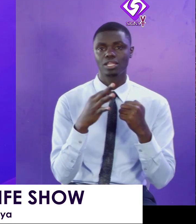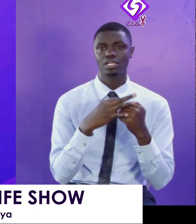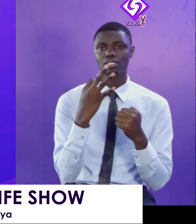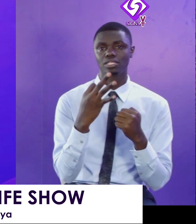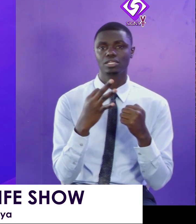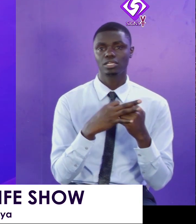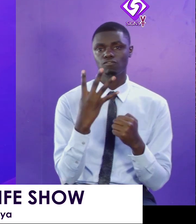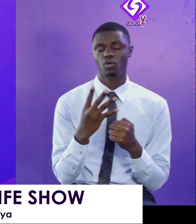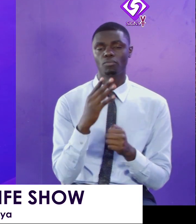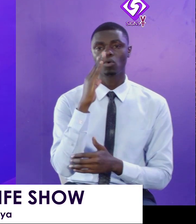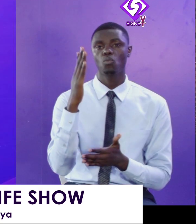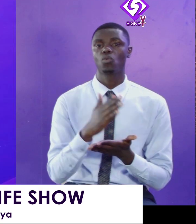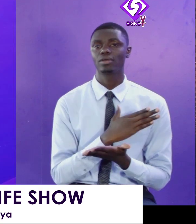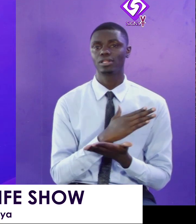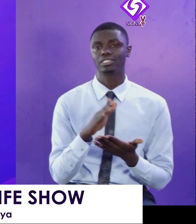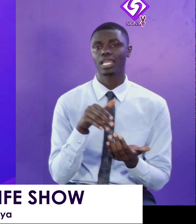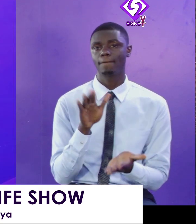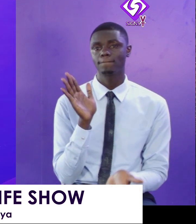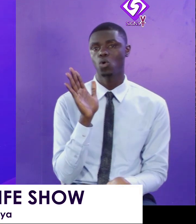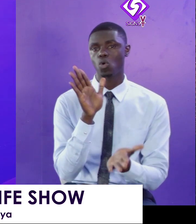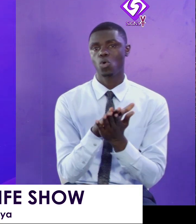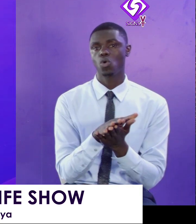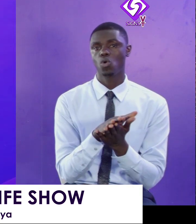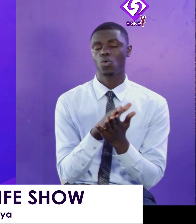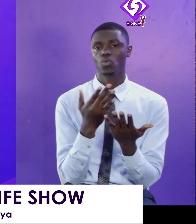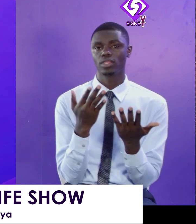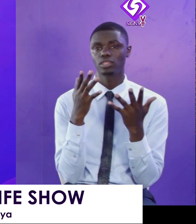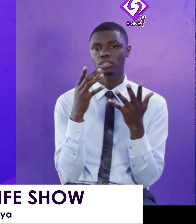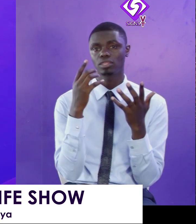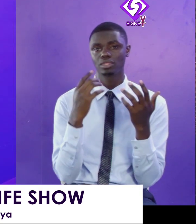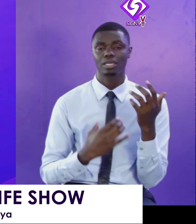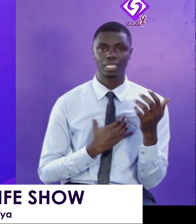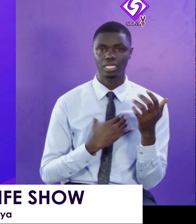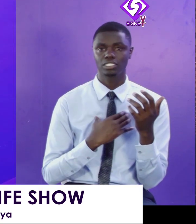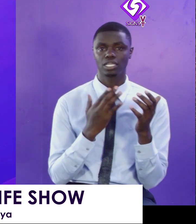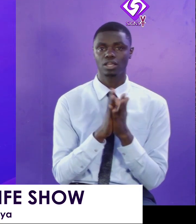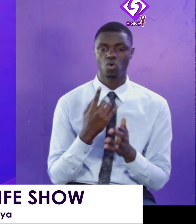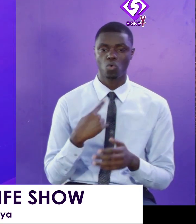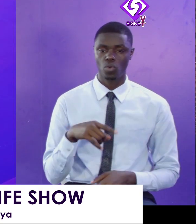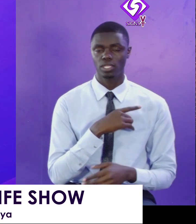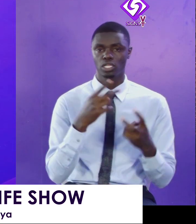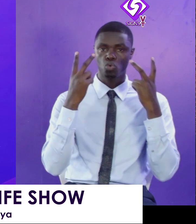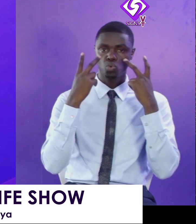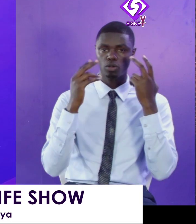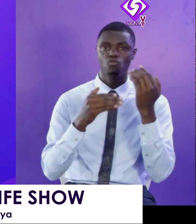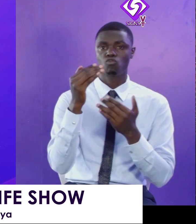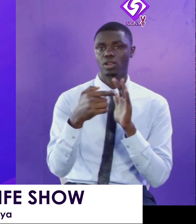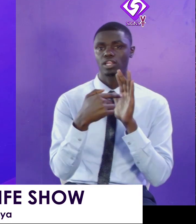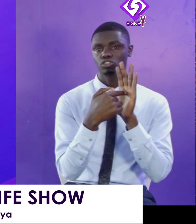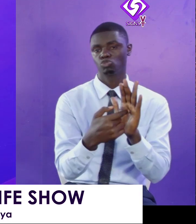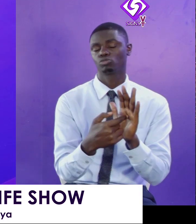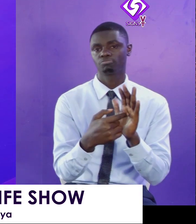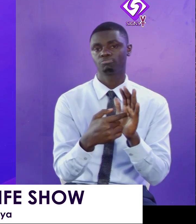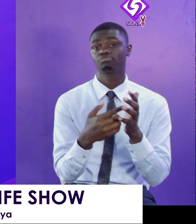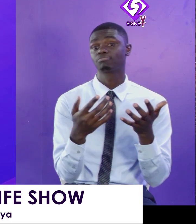0111980384, and we shall share more with the guest here with us. Look out for our next show. This